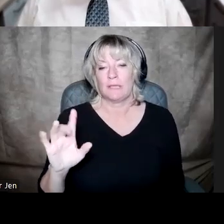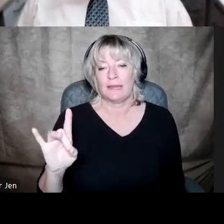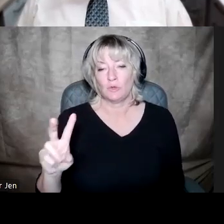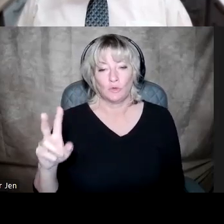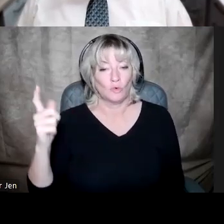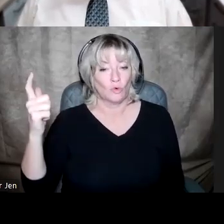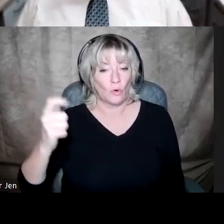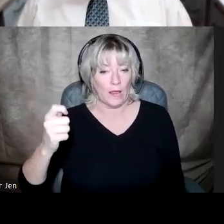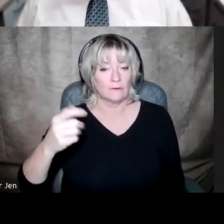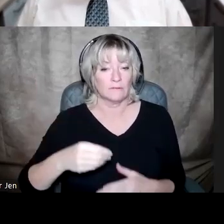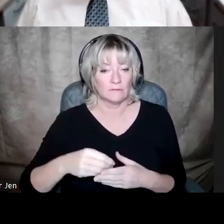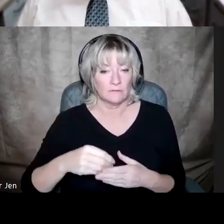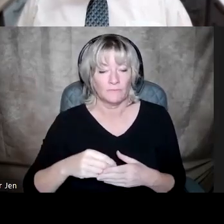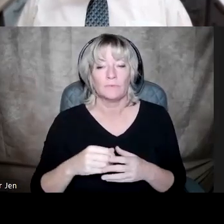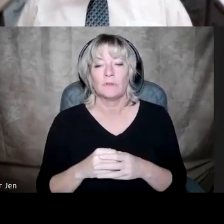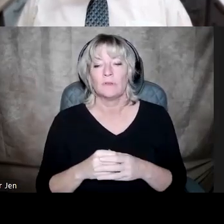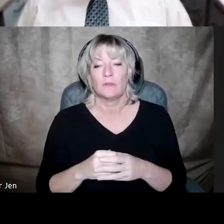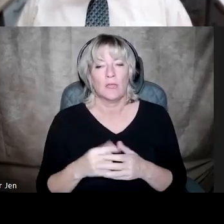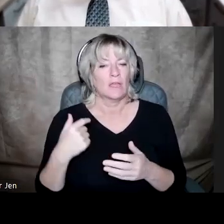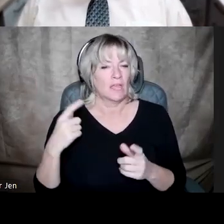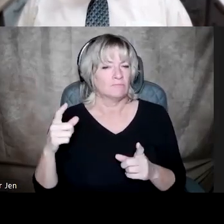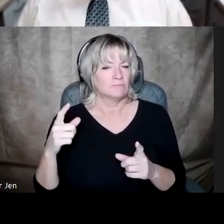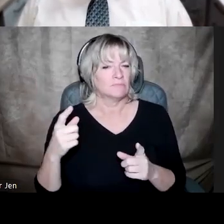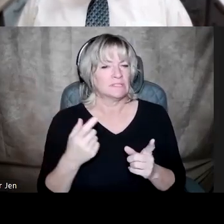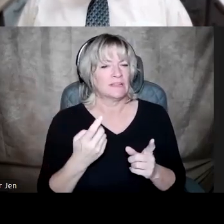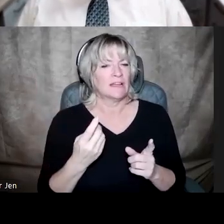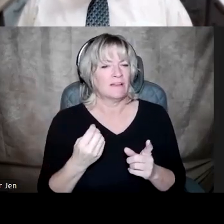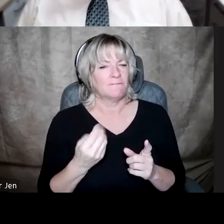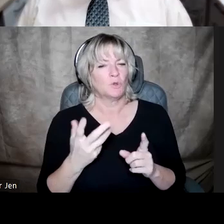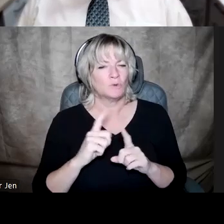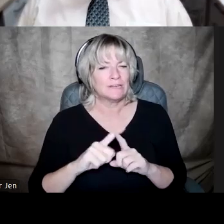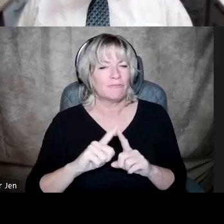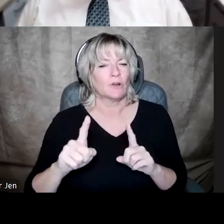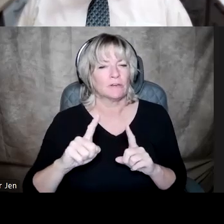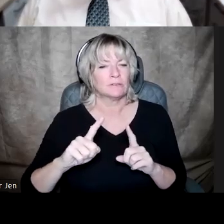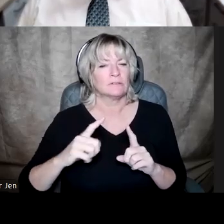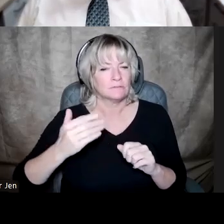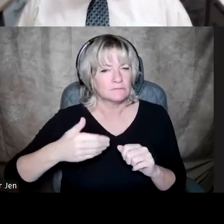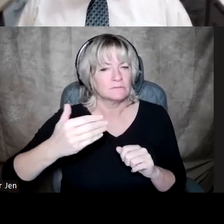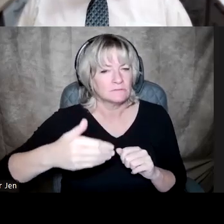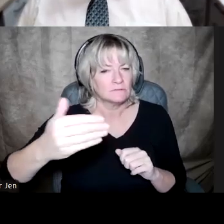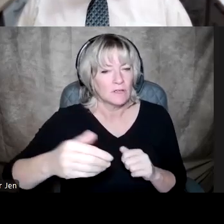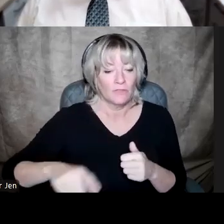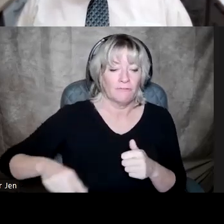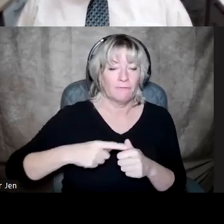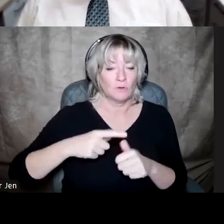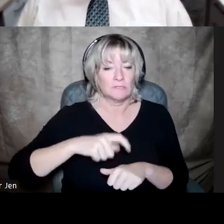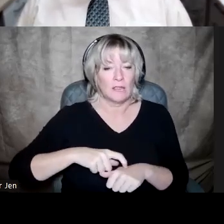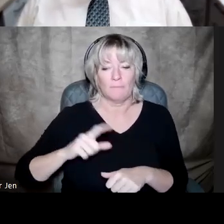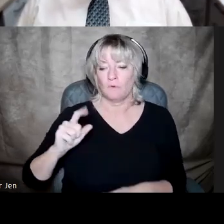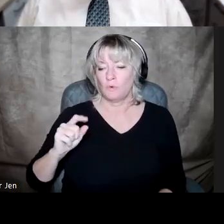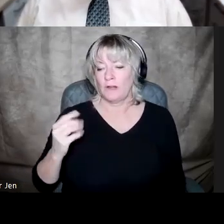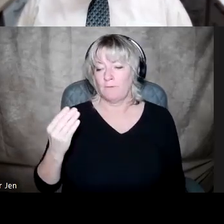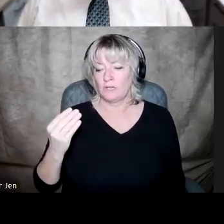grants, and we've done that in a couple of rounds. Round one back in 2014, I think it was, and